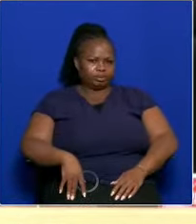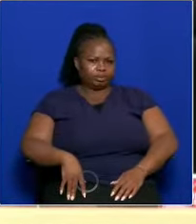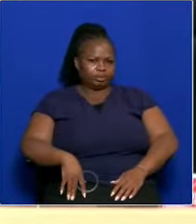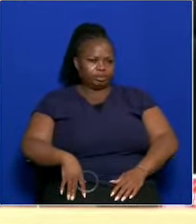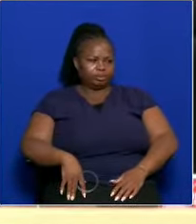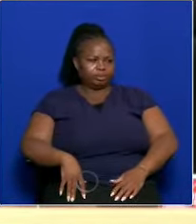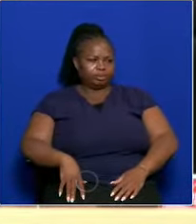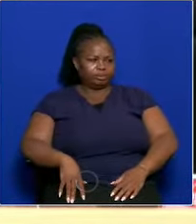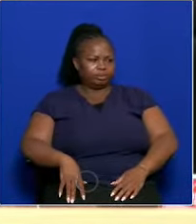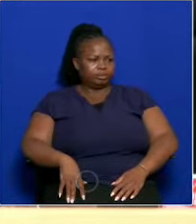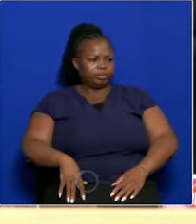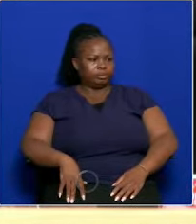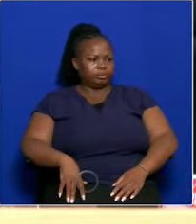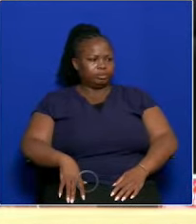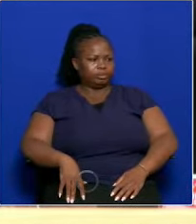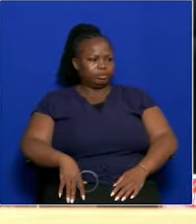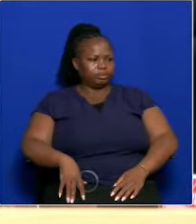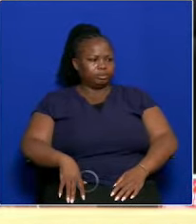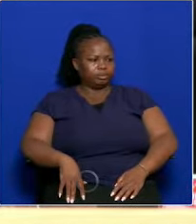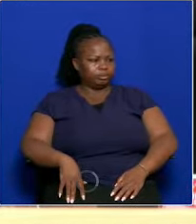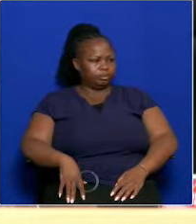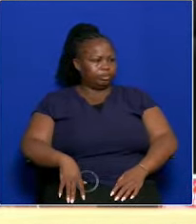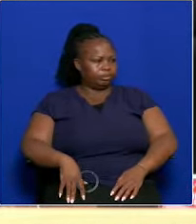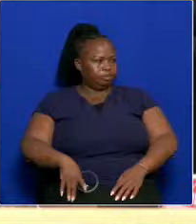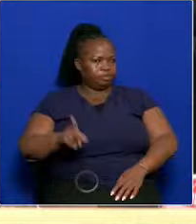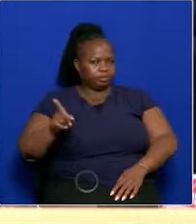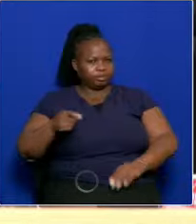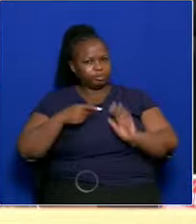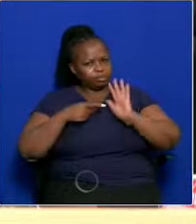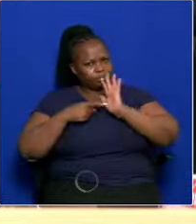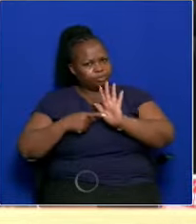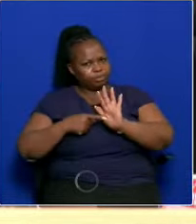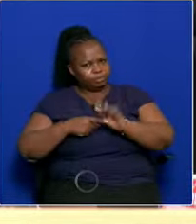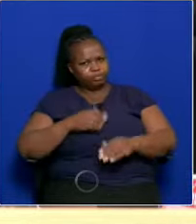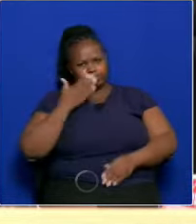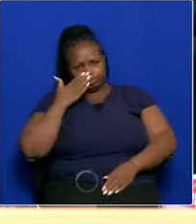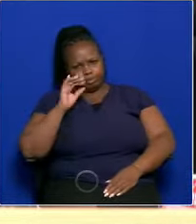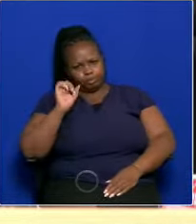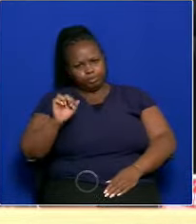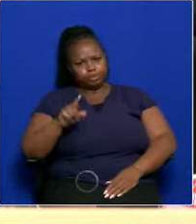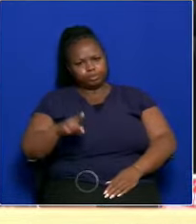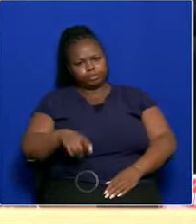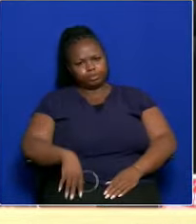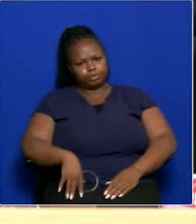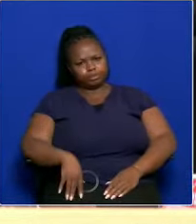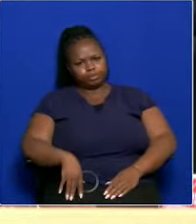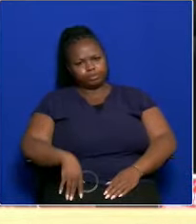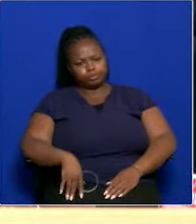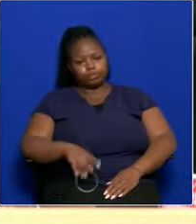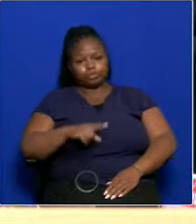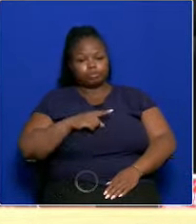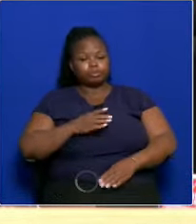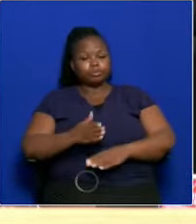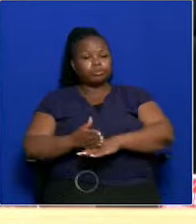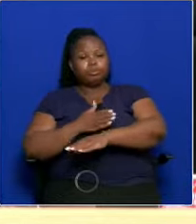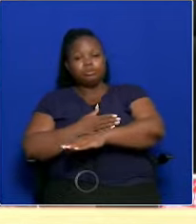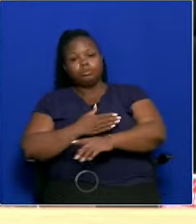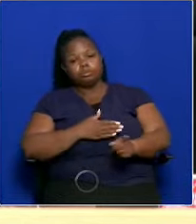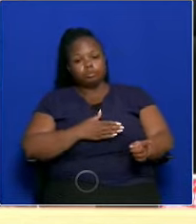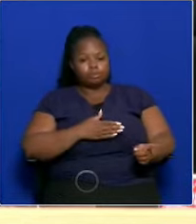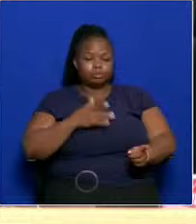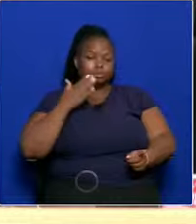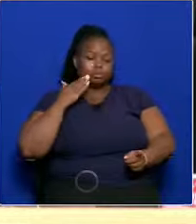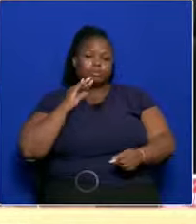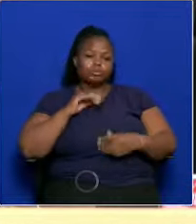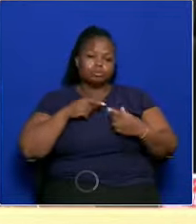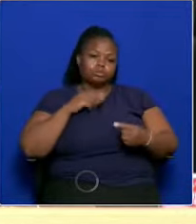General, That it's, time, that it's other- demonstrating your attitude towards it. So in the earlier part, when we were dealing with a November